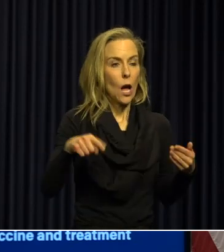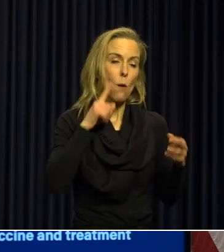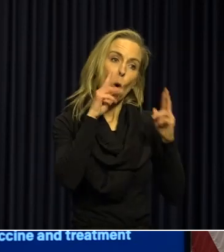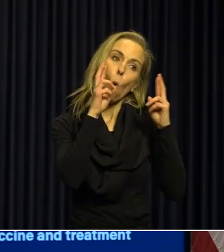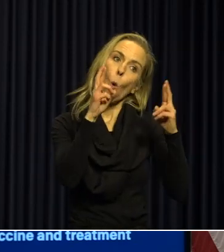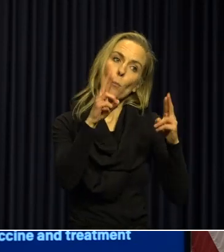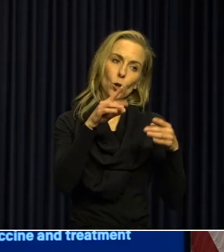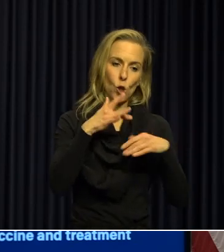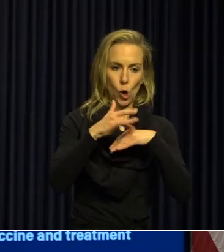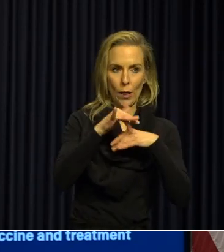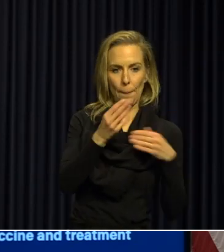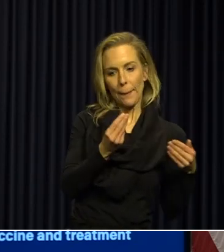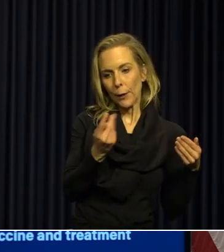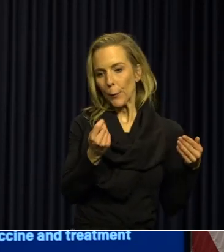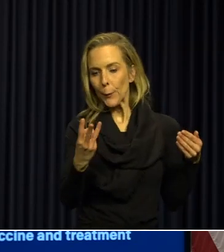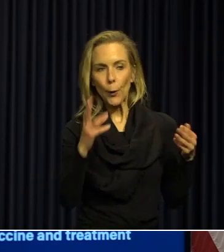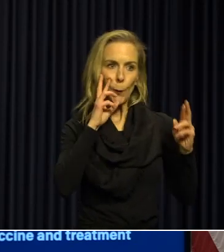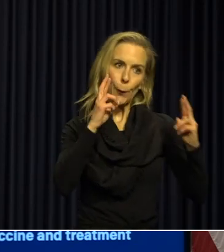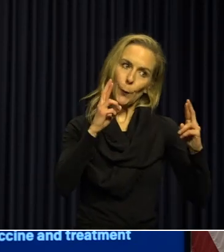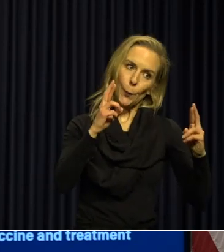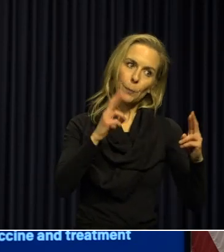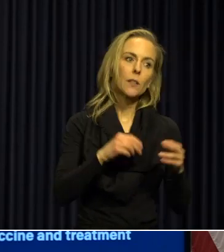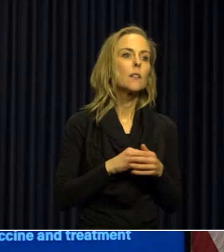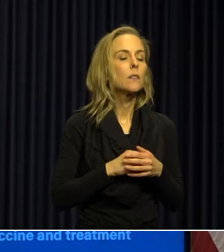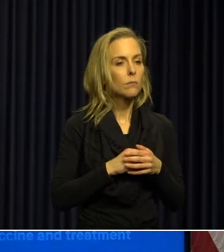week. All right, so today,